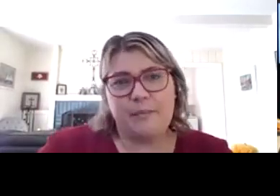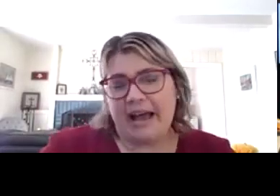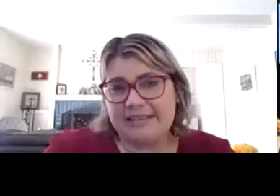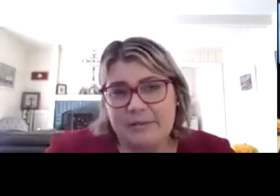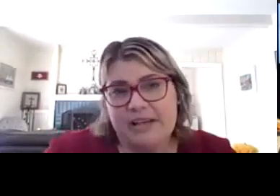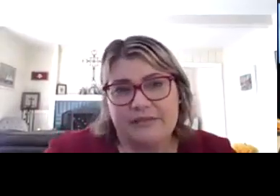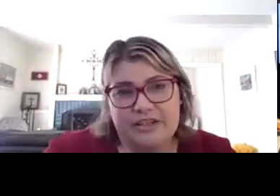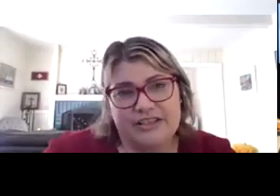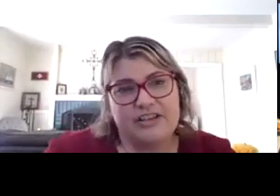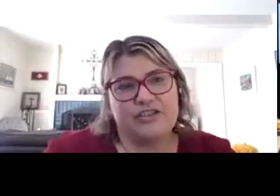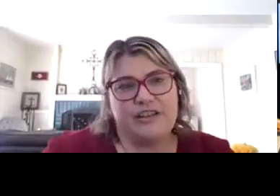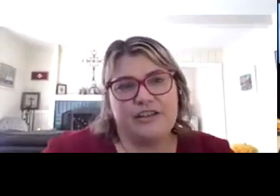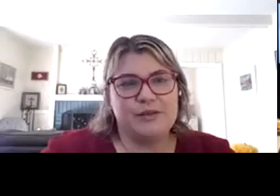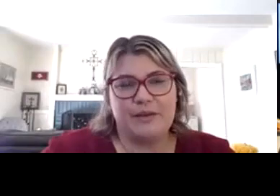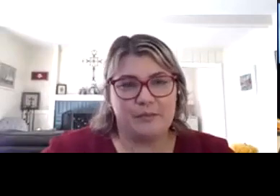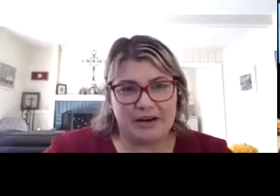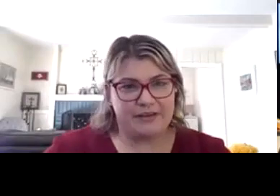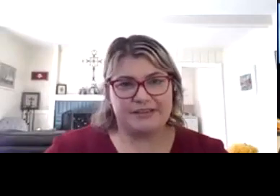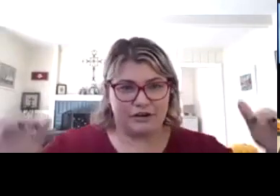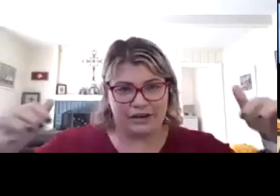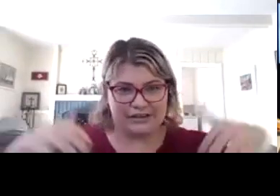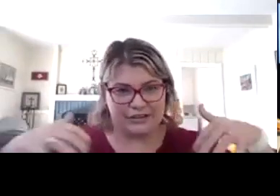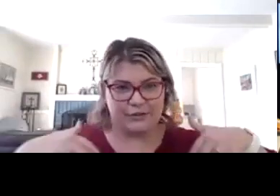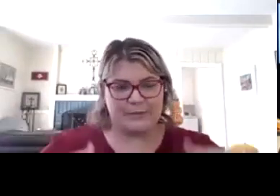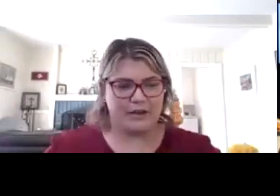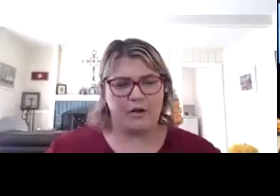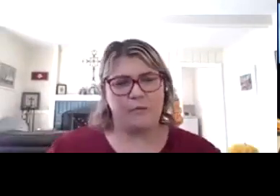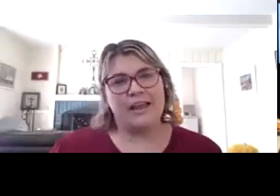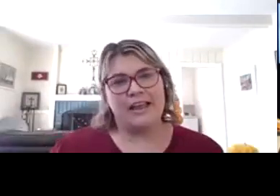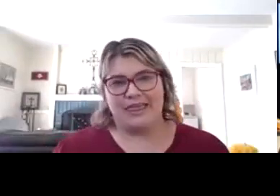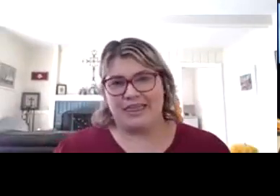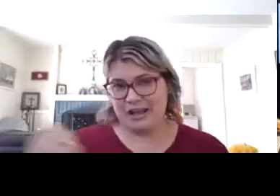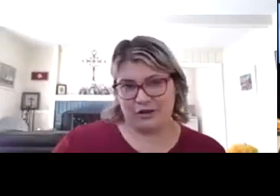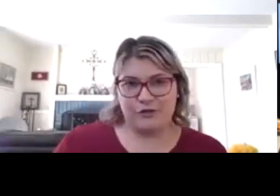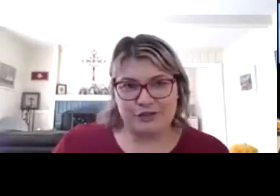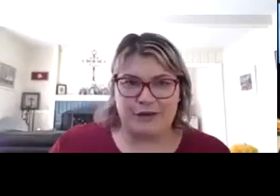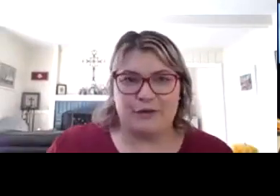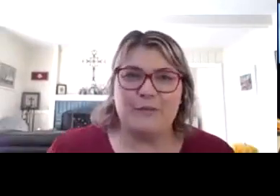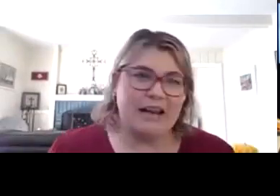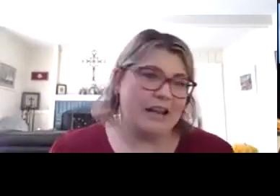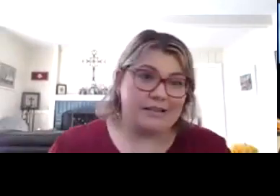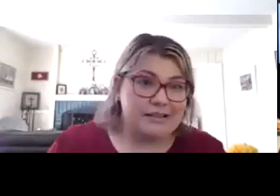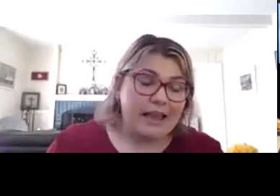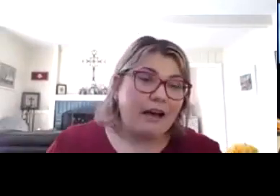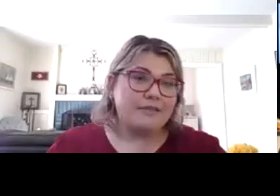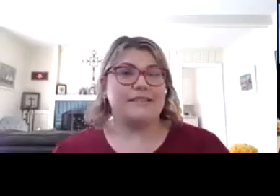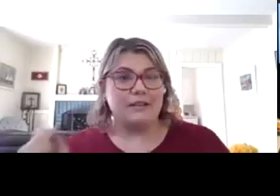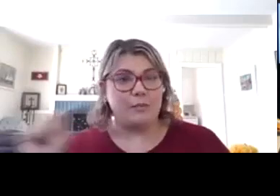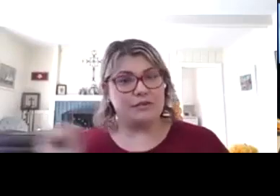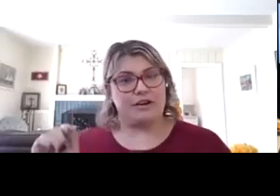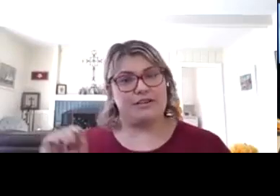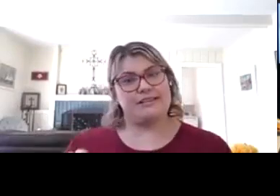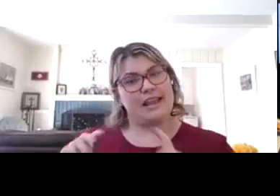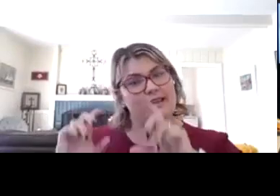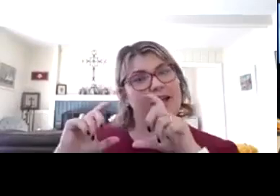they pass some piece of legislation or they do something that benefits their constituents back home, they use federal money because it's allowed to send